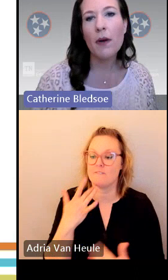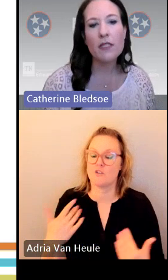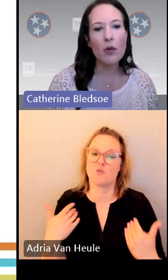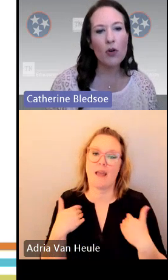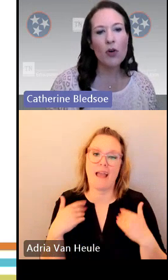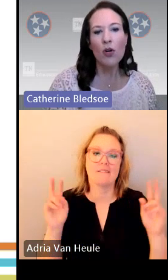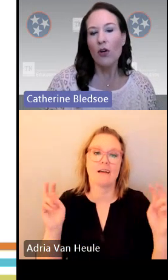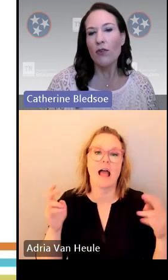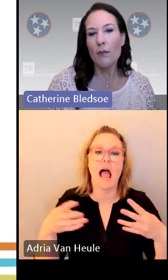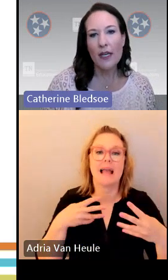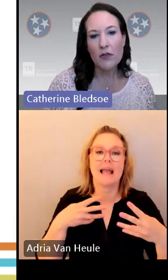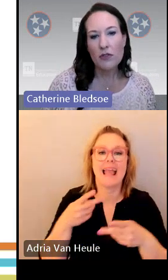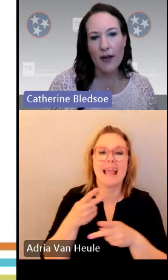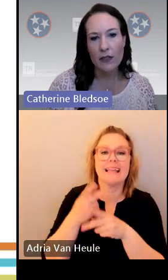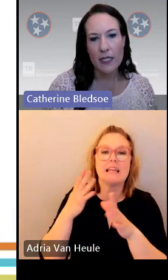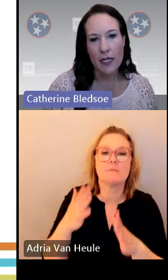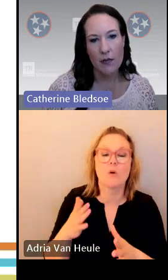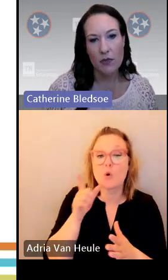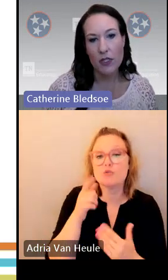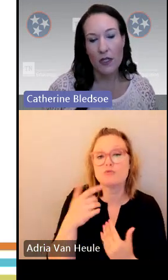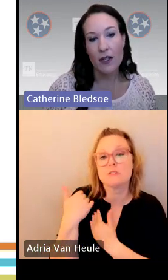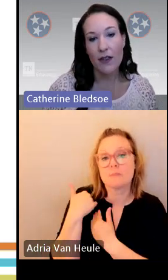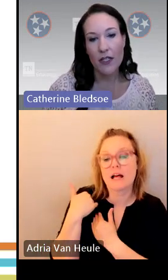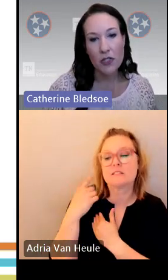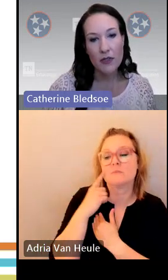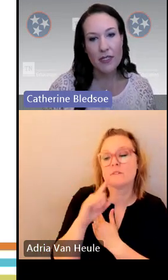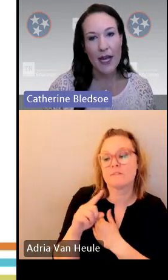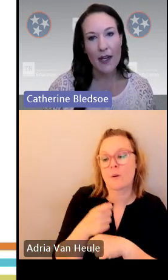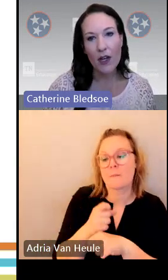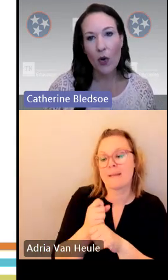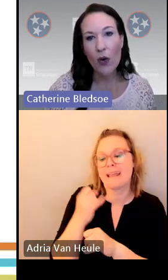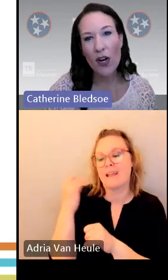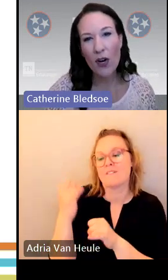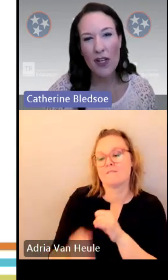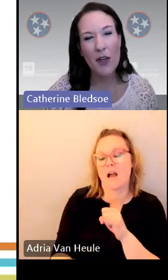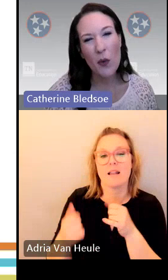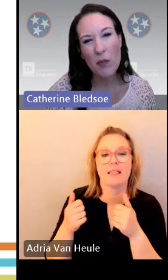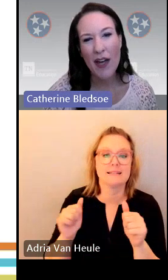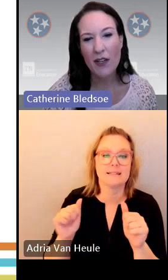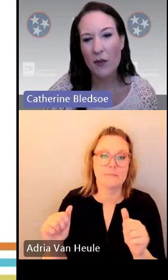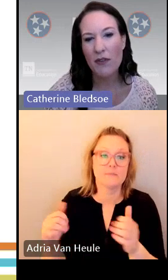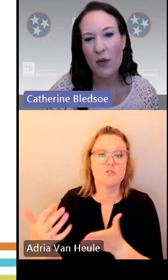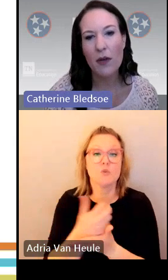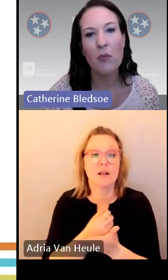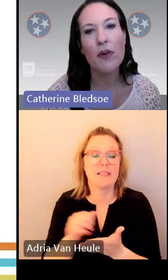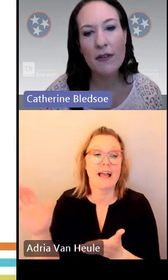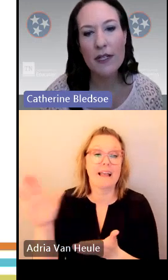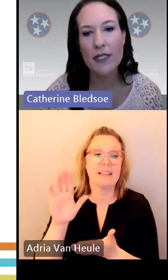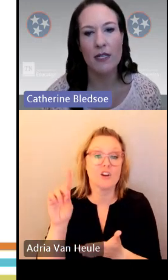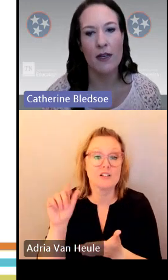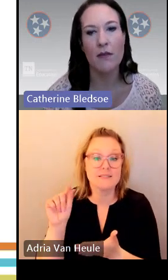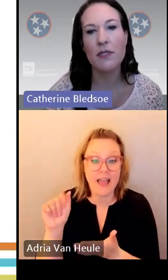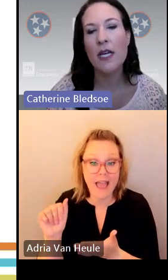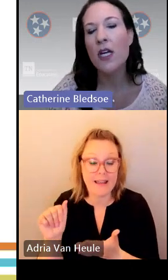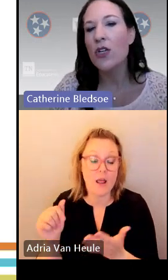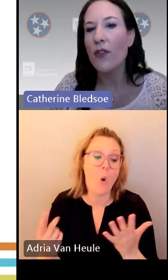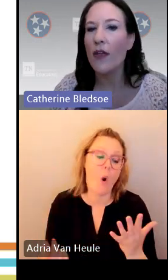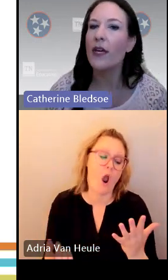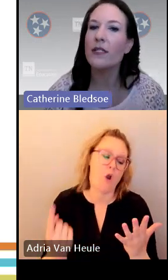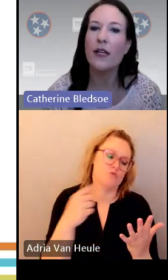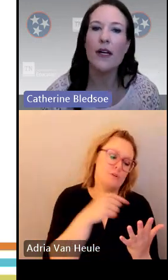going to be responsible for making those final attempts to collect student data, or even going back and reviewing previous